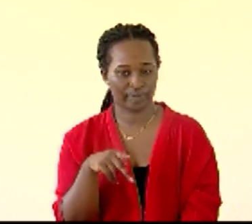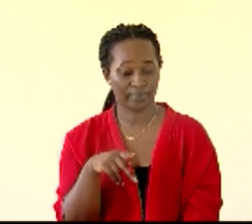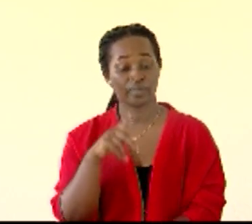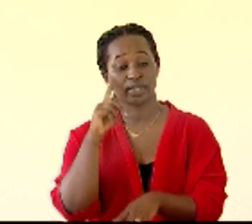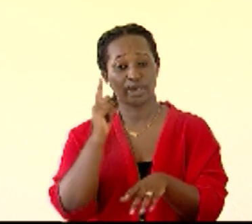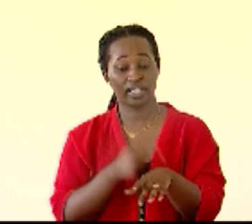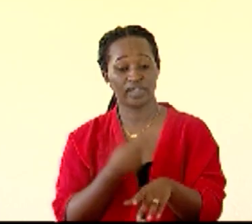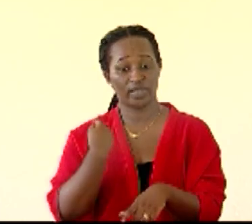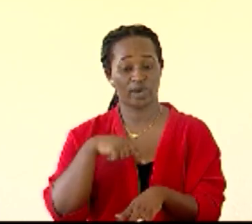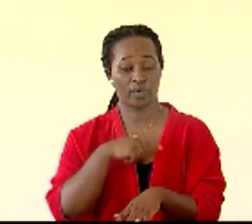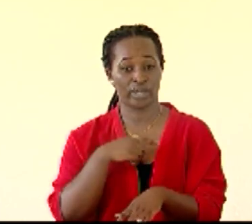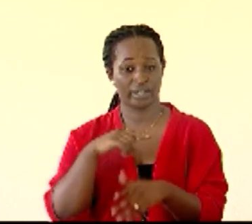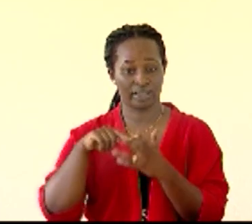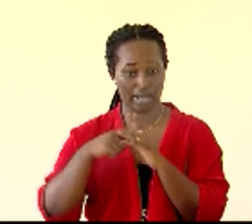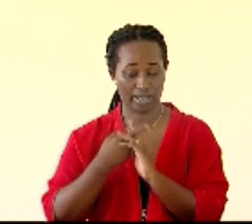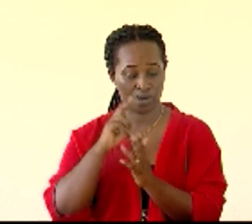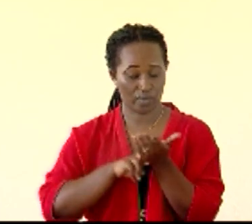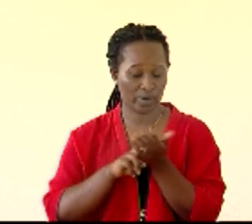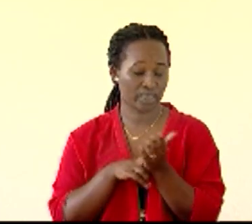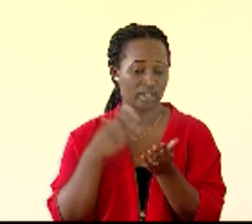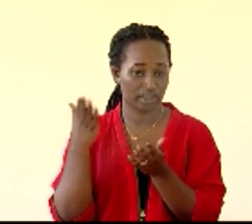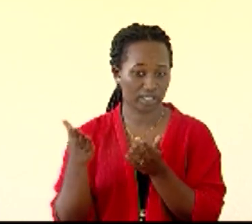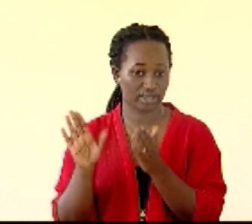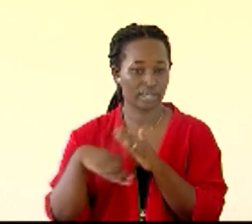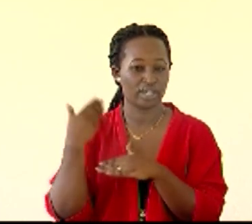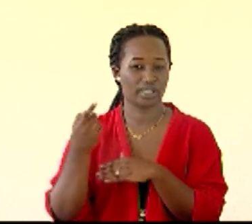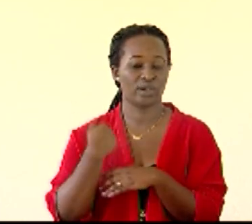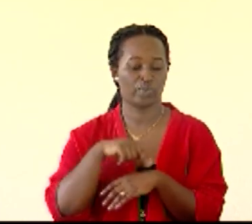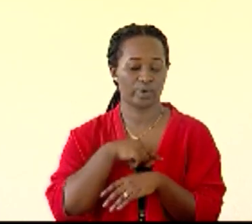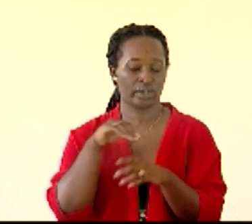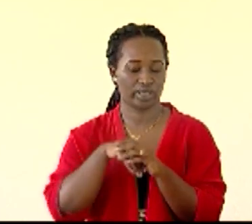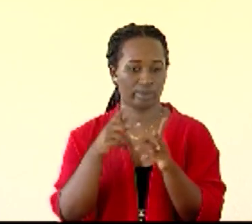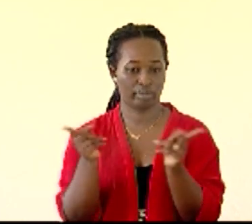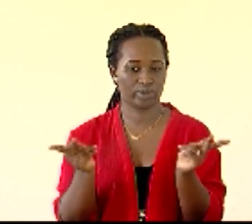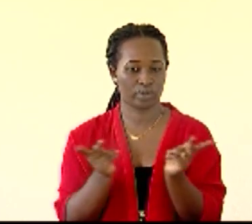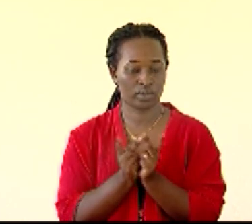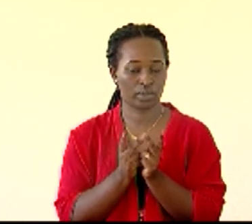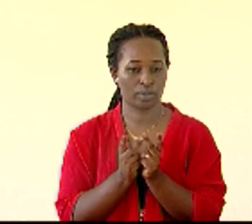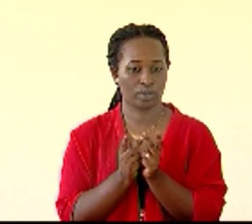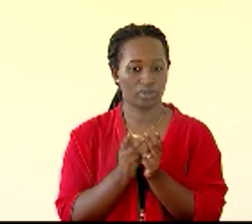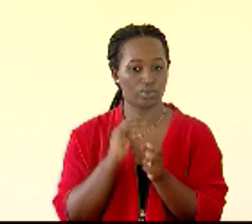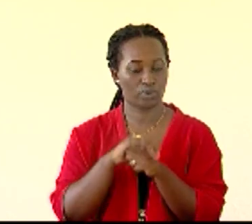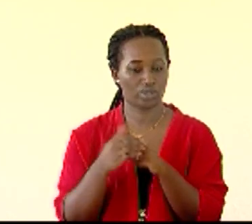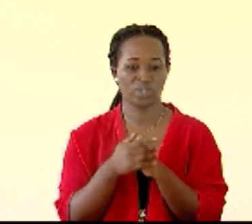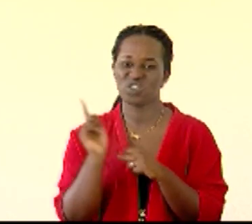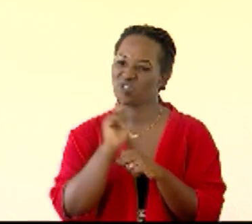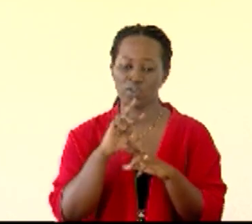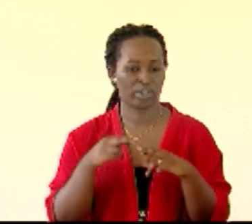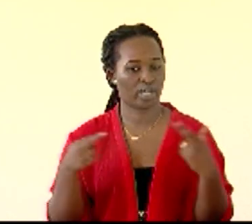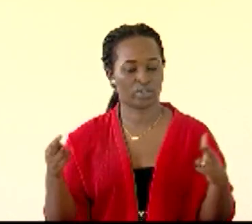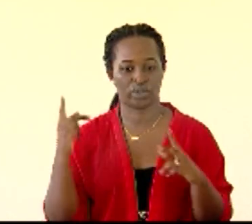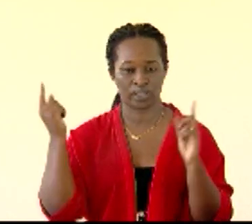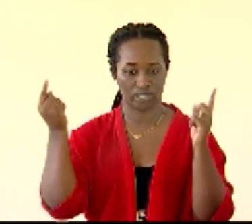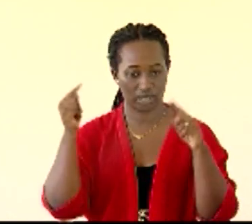Once we have activated this, then we are in position to reduce. There is no reaction that